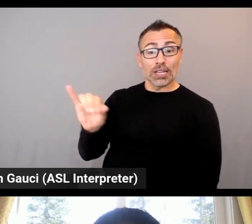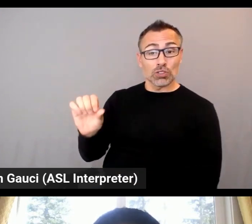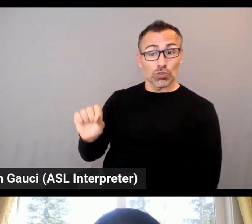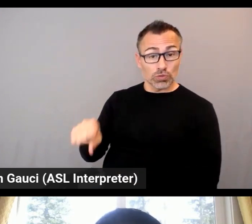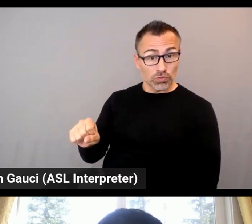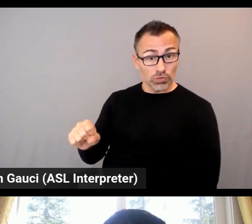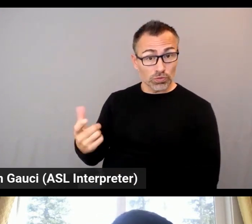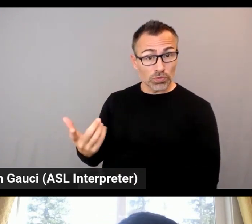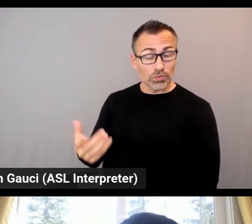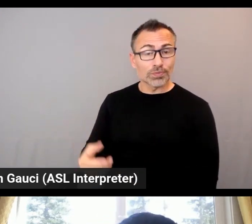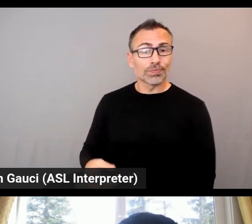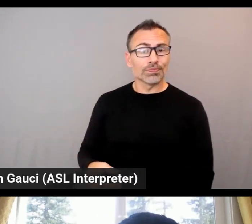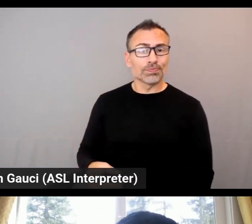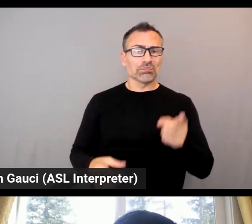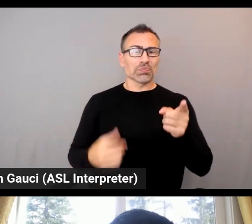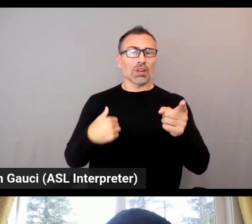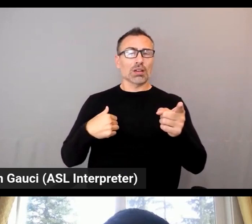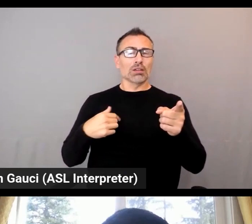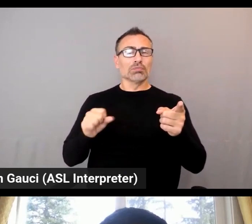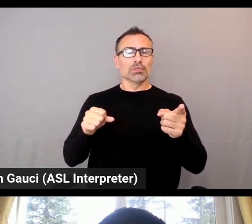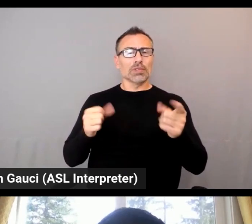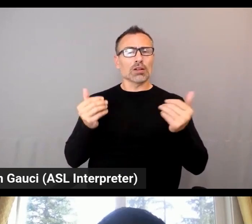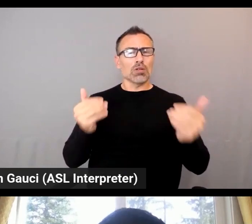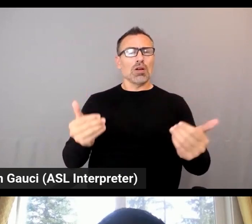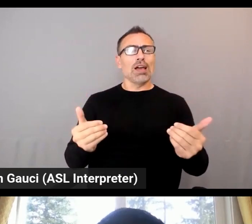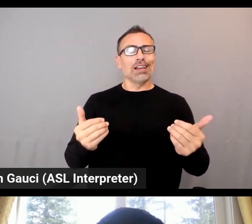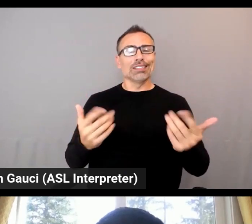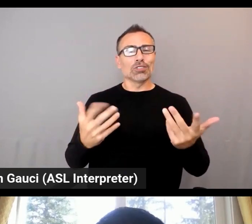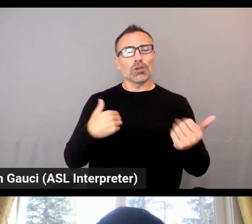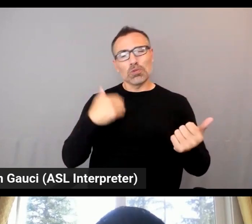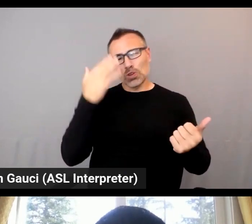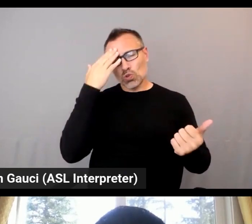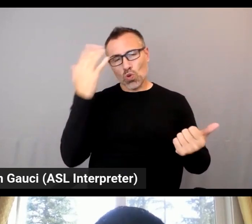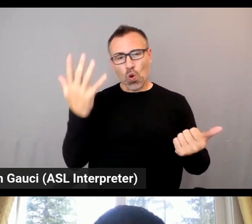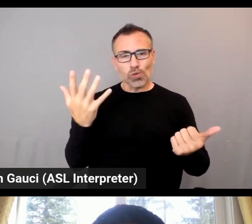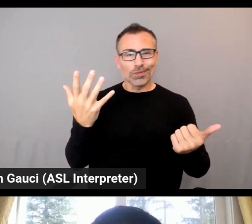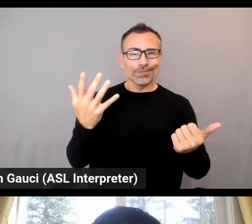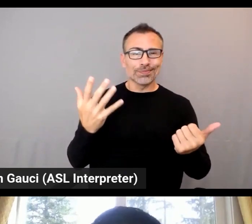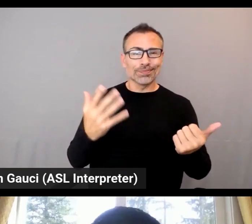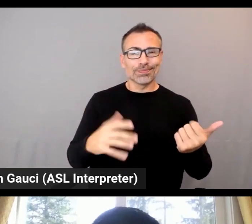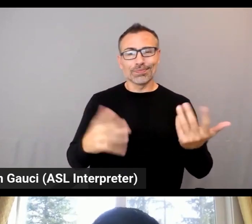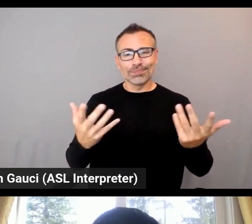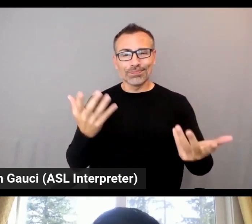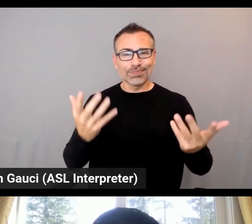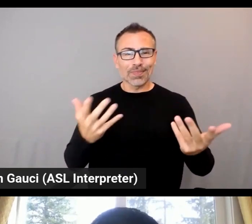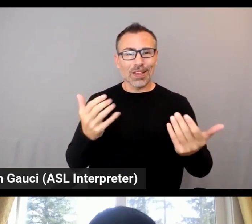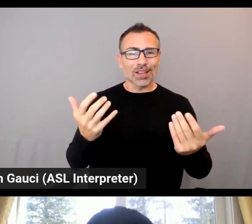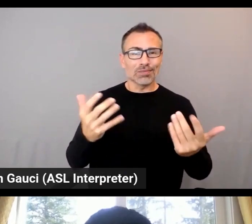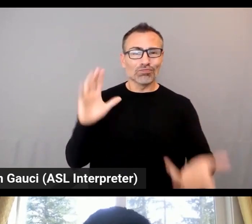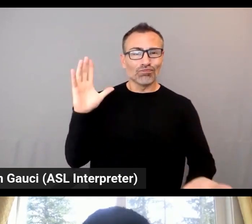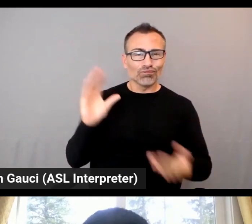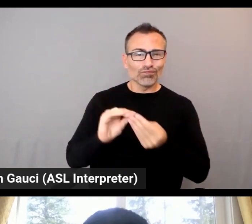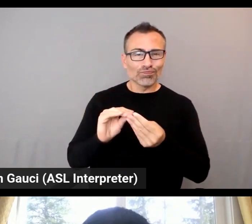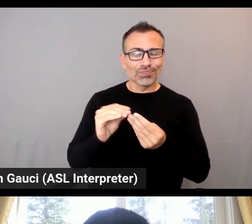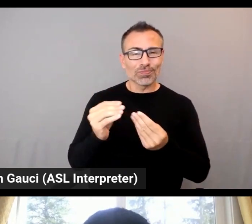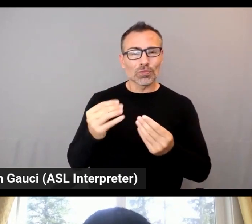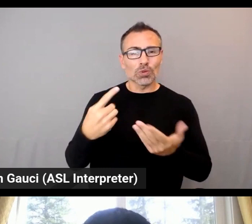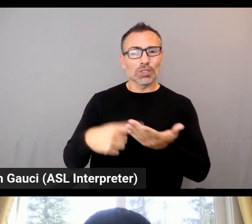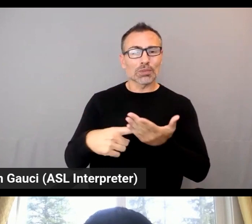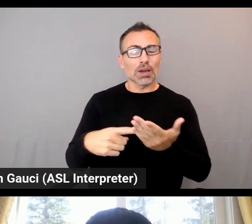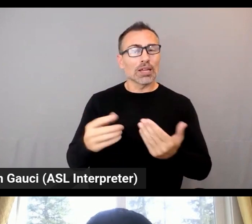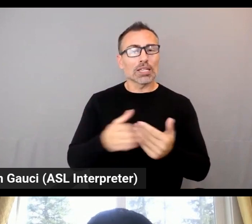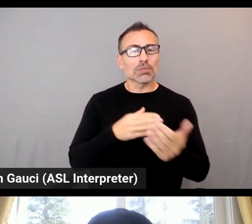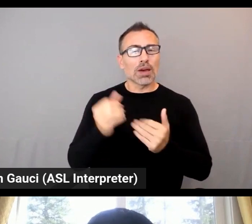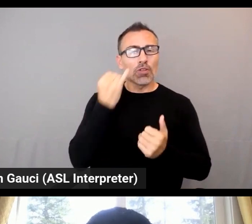let's go ahead and do that so we could kind of just, blend it all in a bowl together. And so everyone knows what we're talking about, whether they're new to AWS